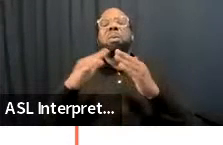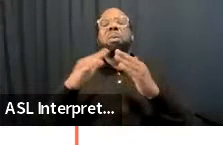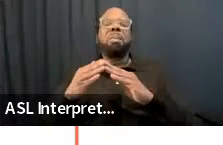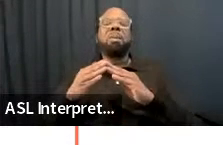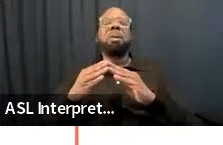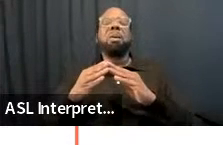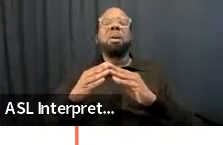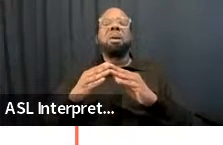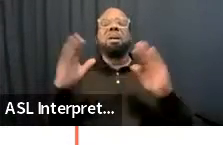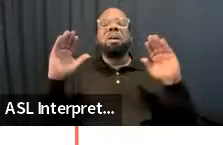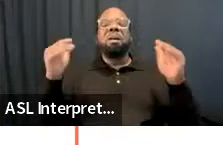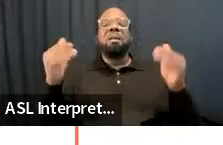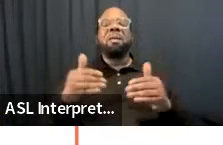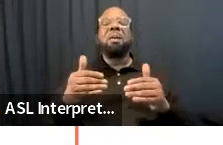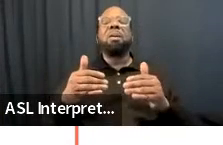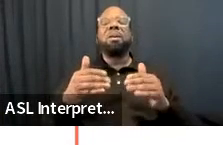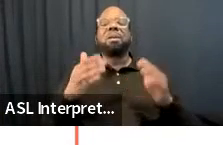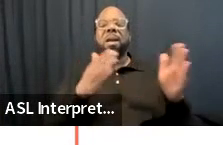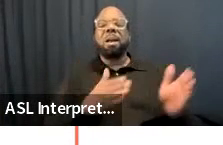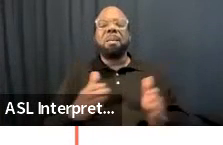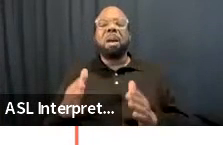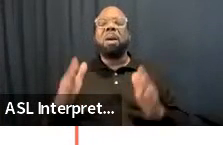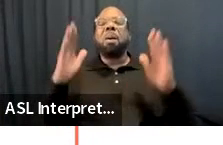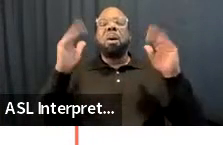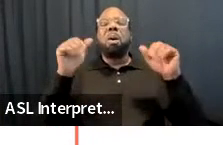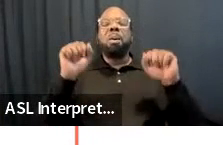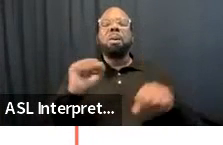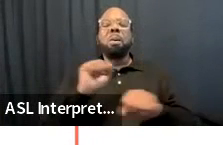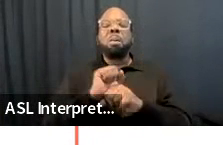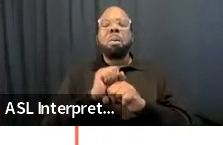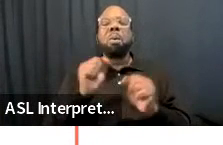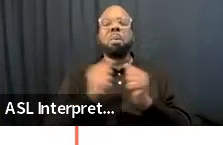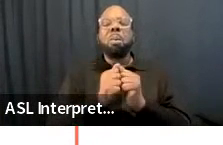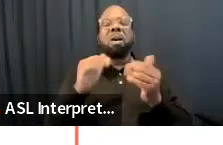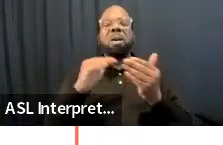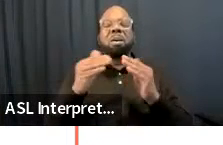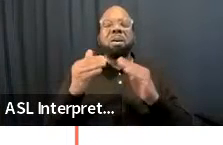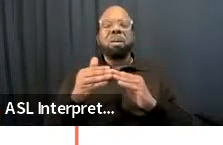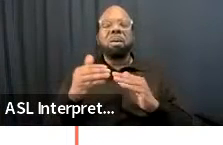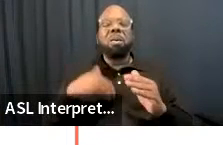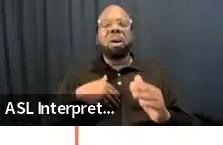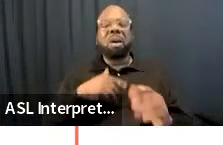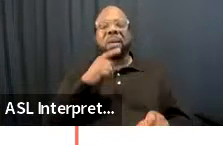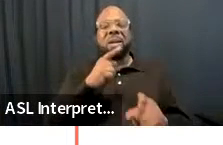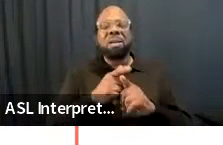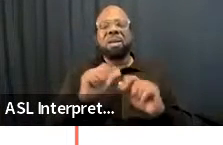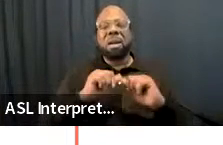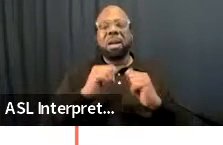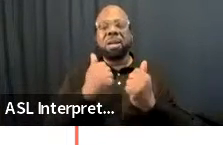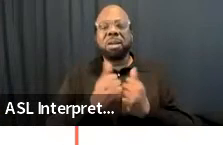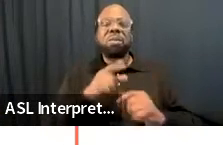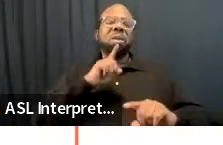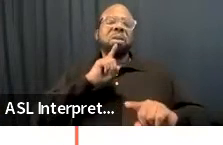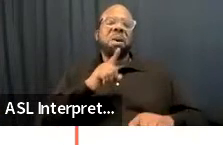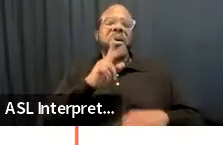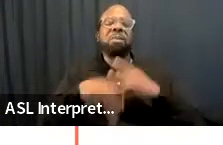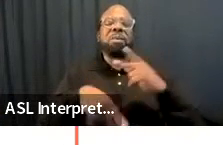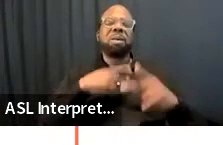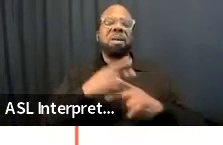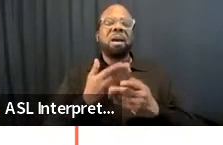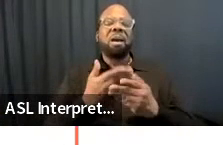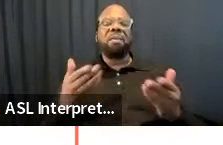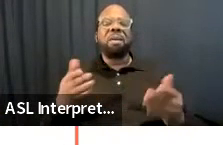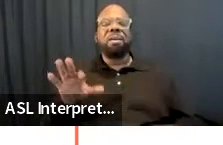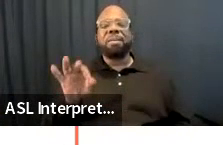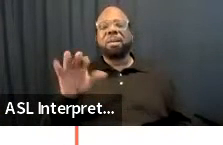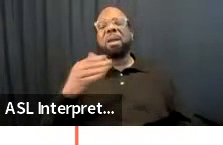time, it's our hope that we can work with communities, work with our sister agencies, and respond to the kinds of things that you're raising.